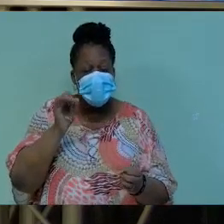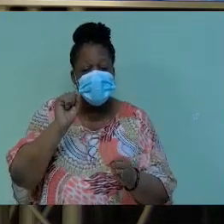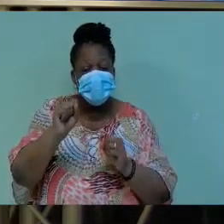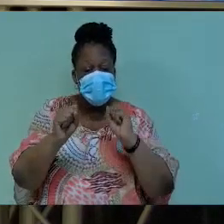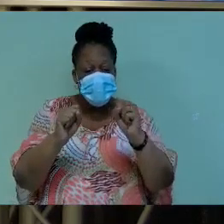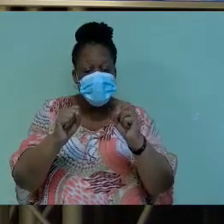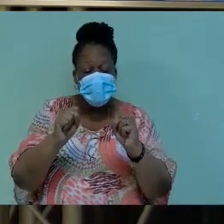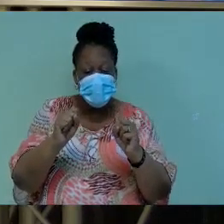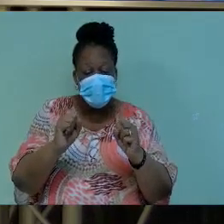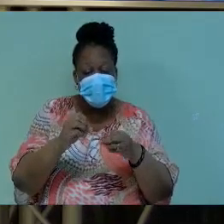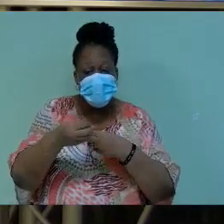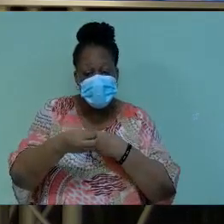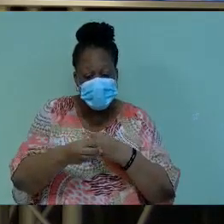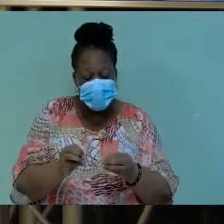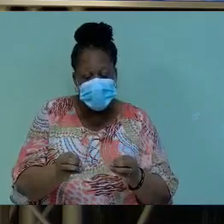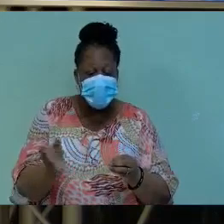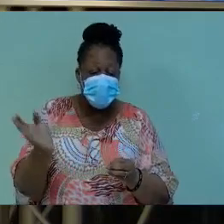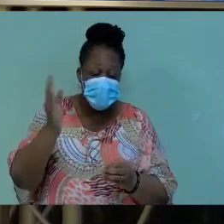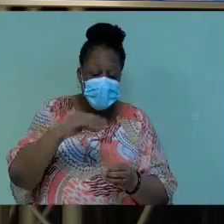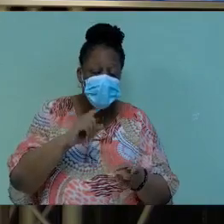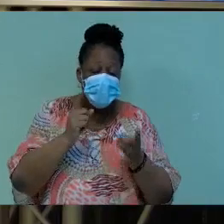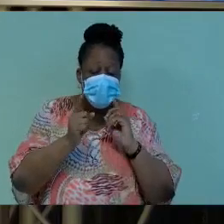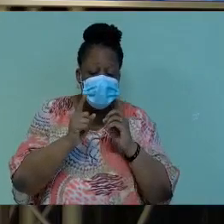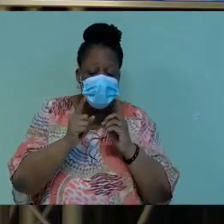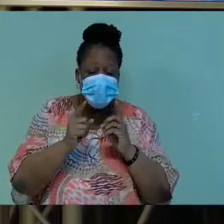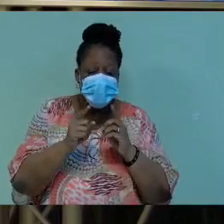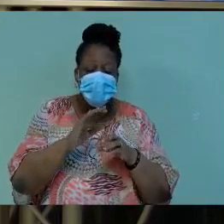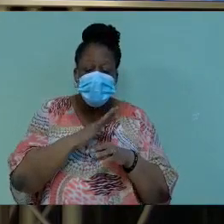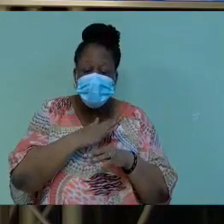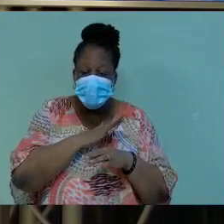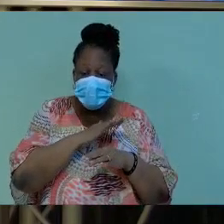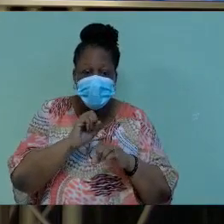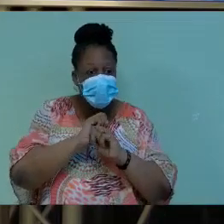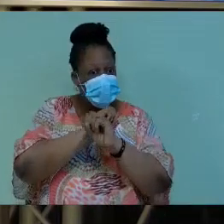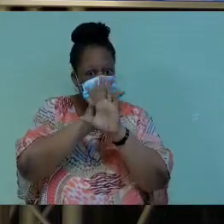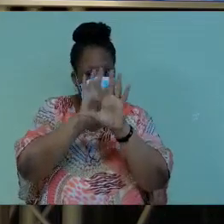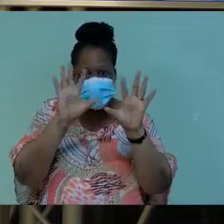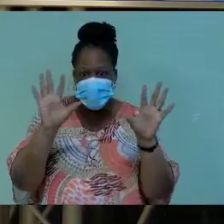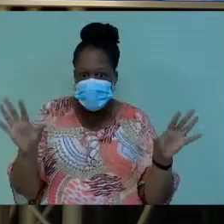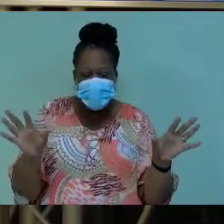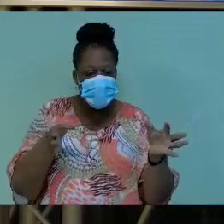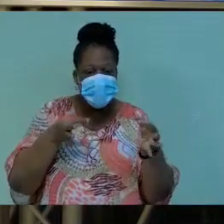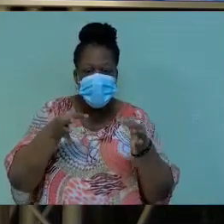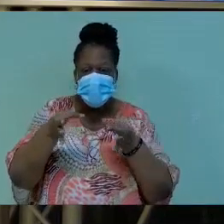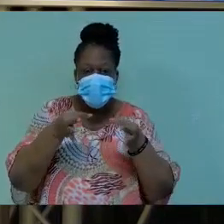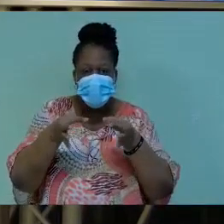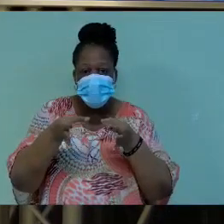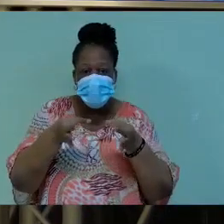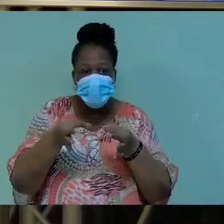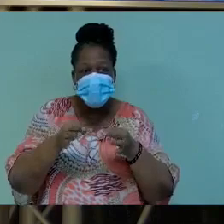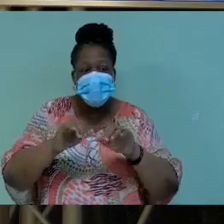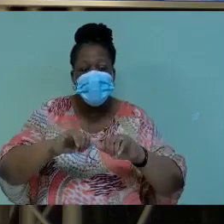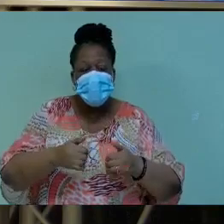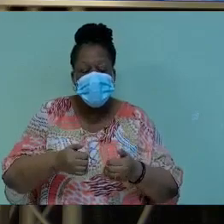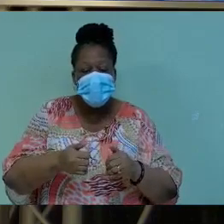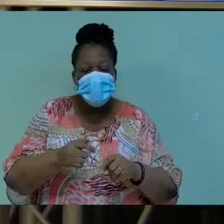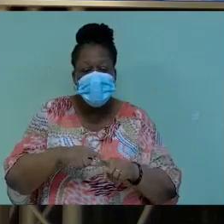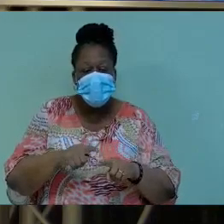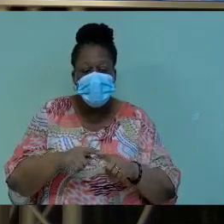you, and they have very clearly explained how these social safety nets